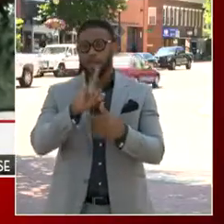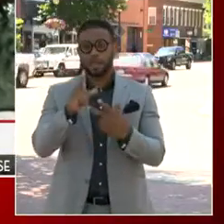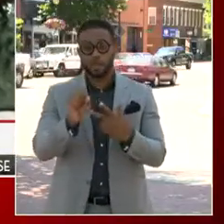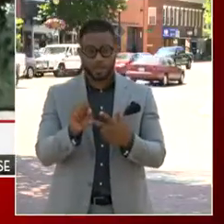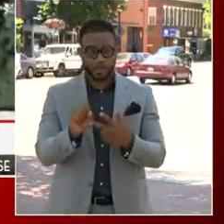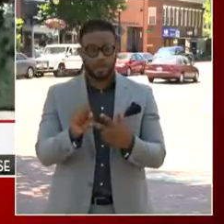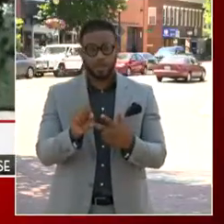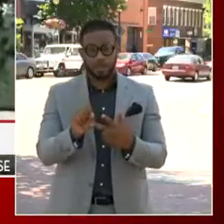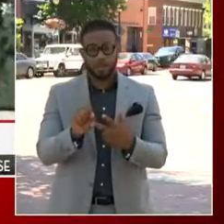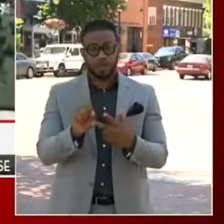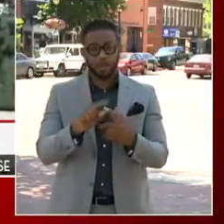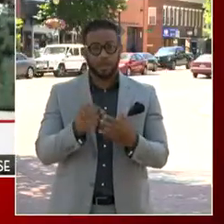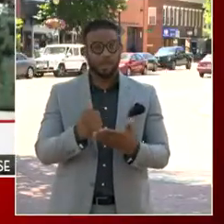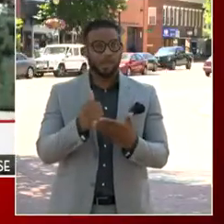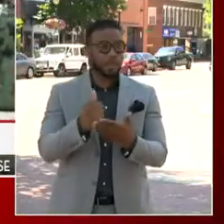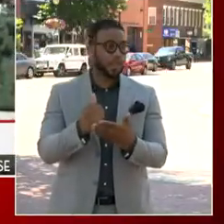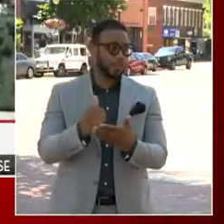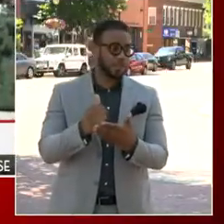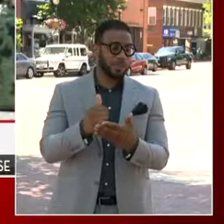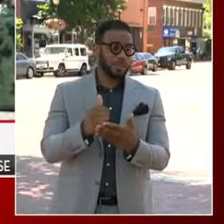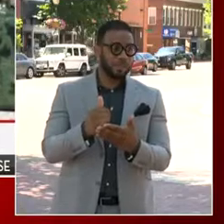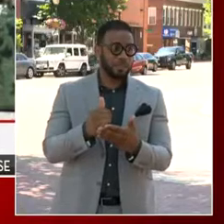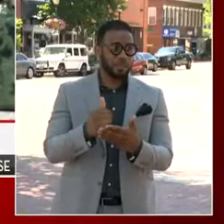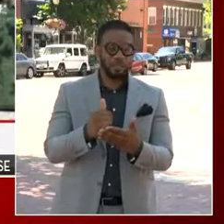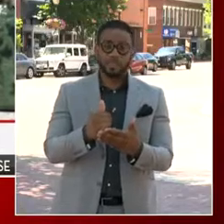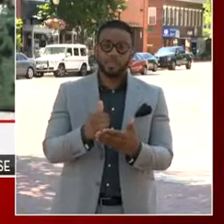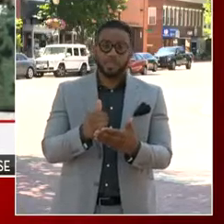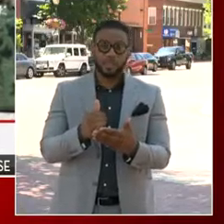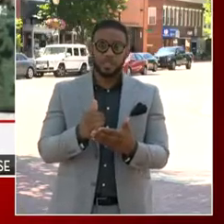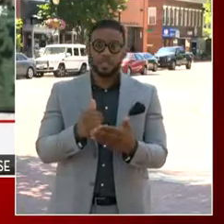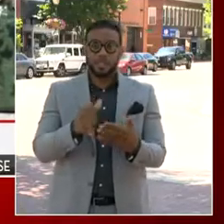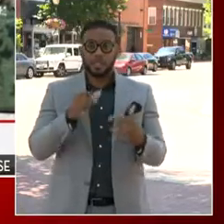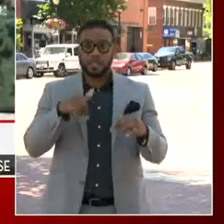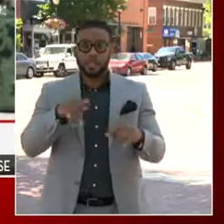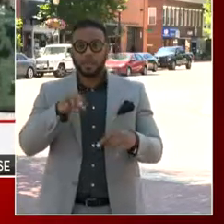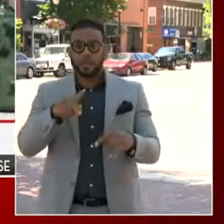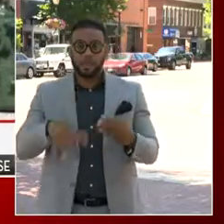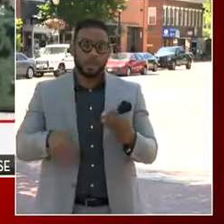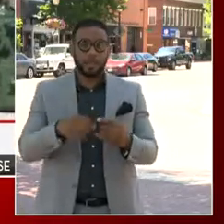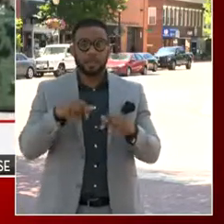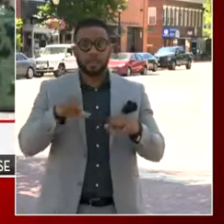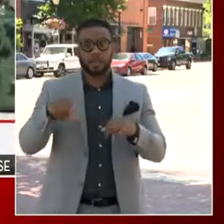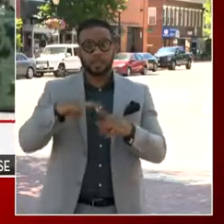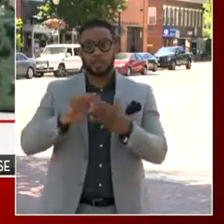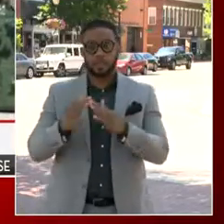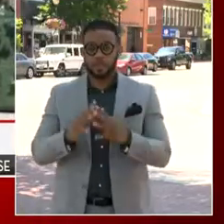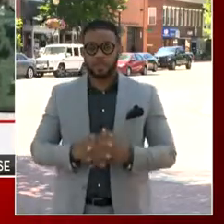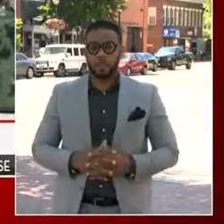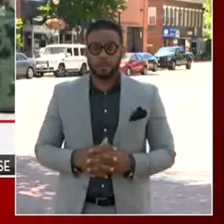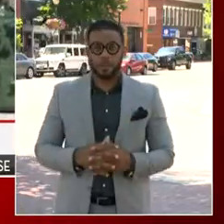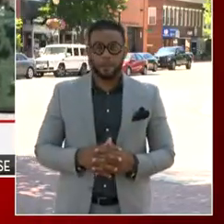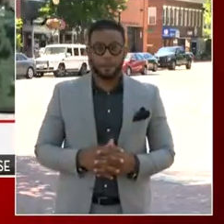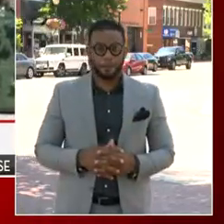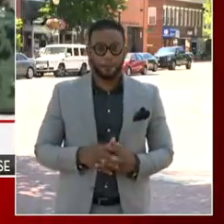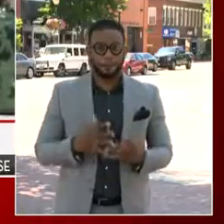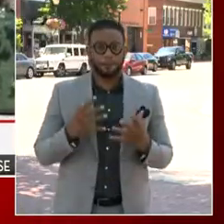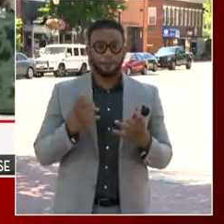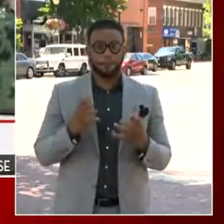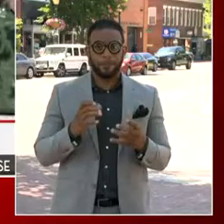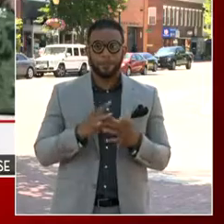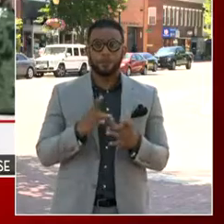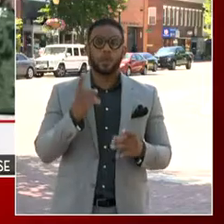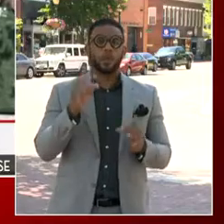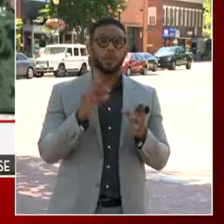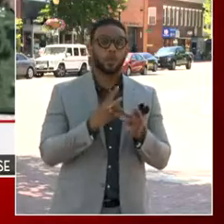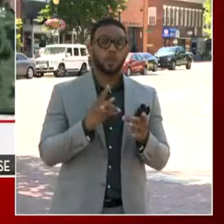DGS, and helping them adapt this park to the needs of the community. And I want to say